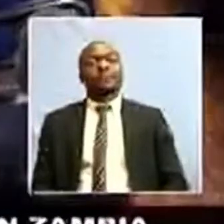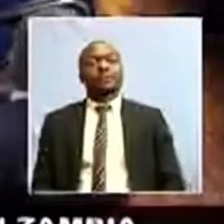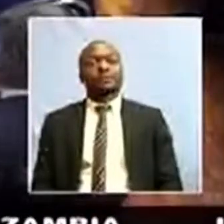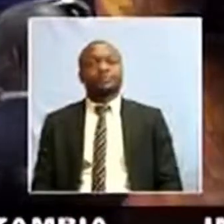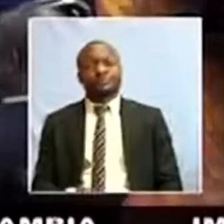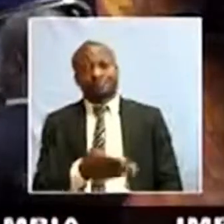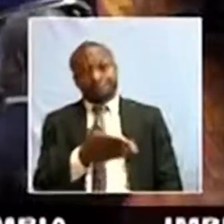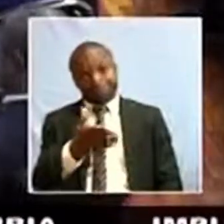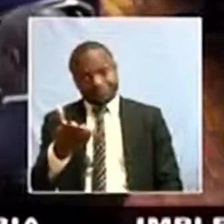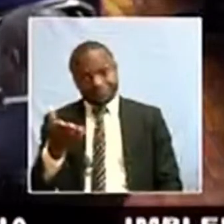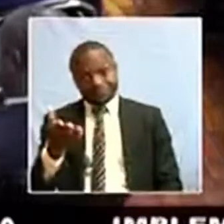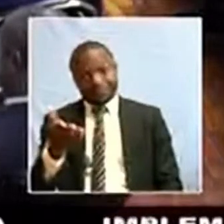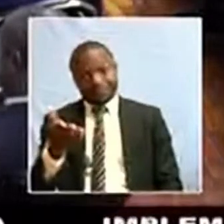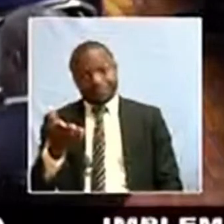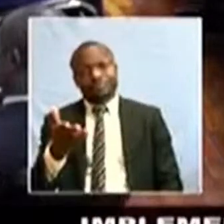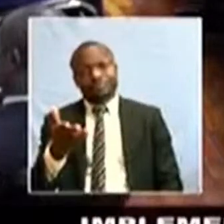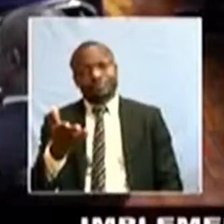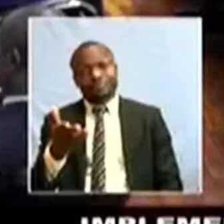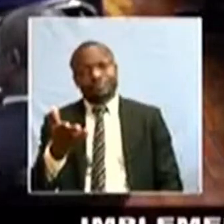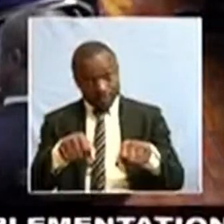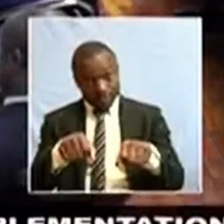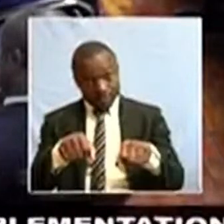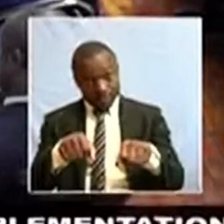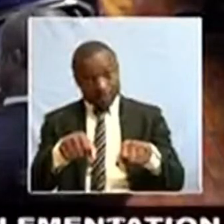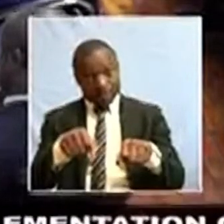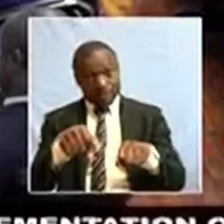You might want to do, sir.